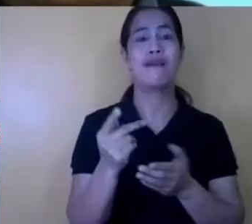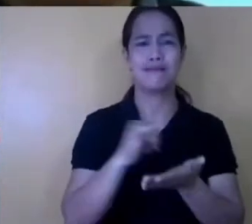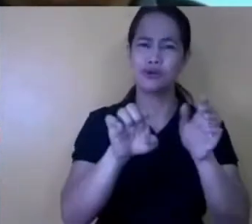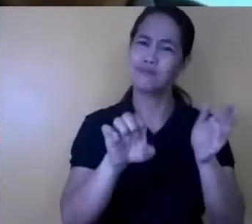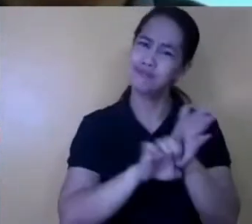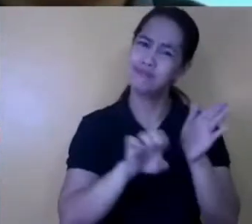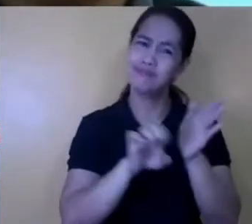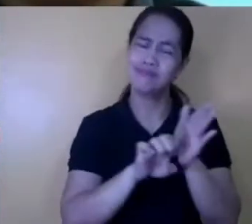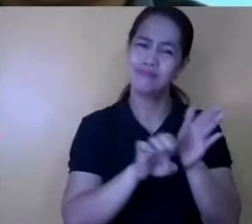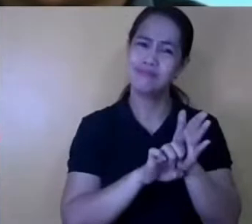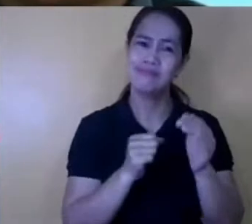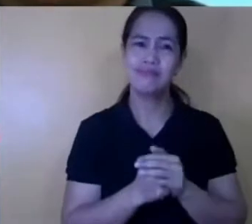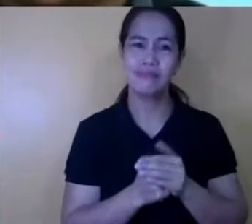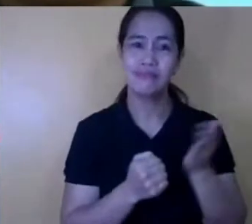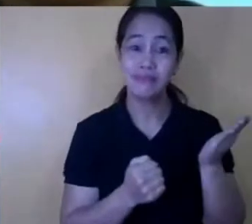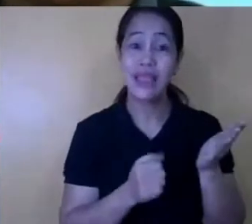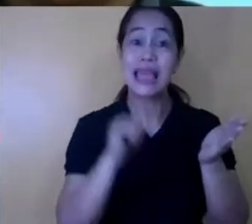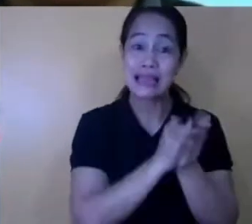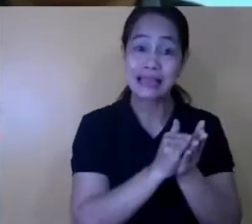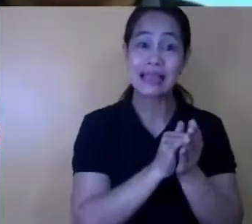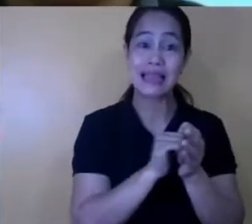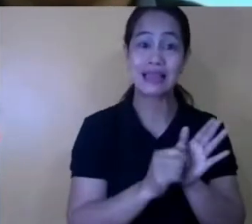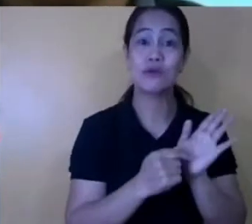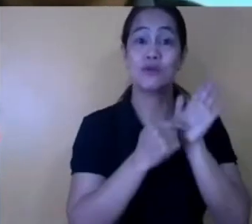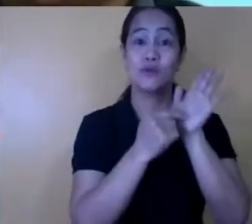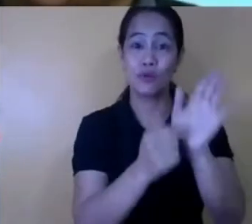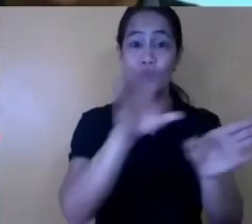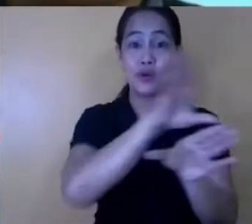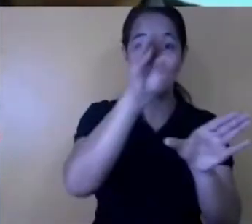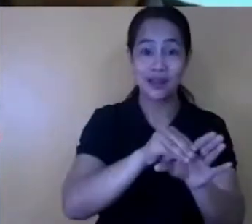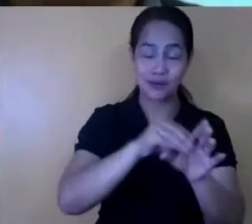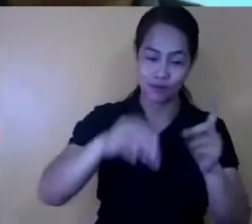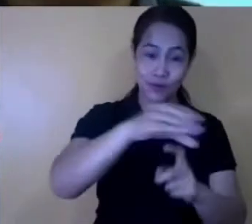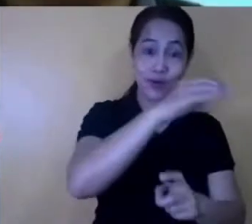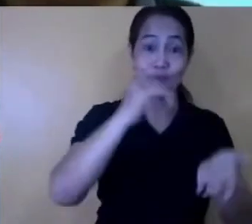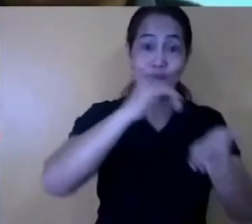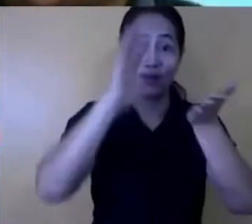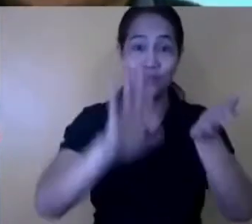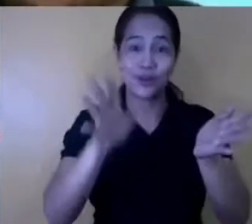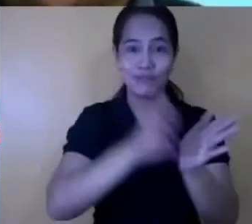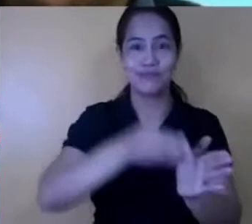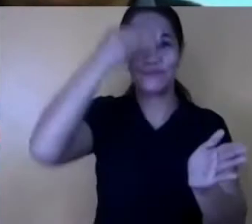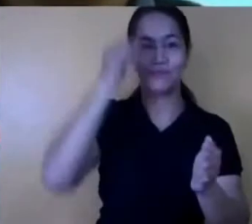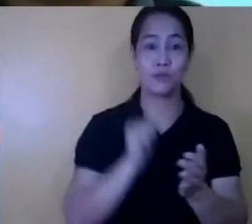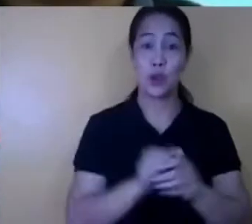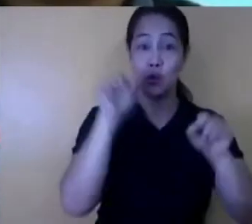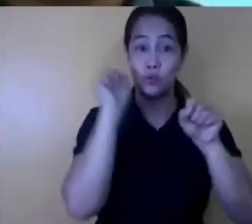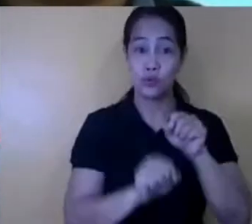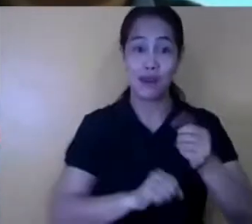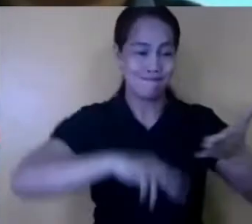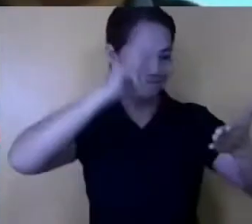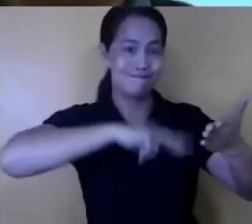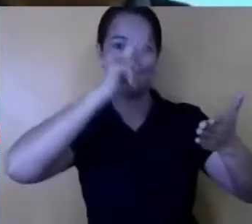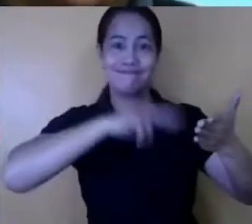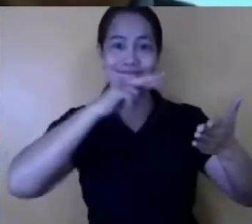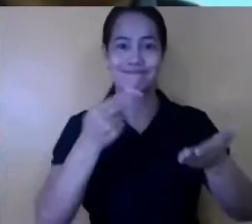here that can foster an engaged community in student learning. So read through these notes and